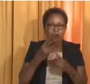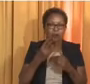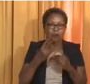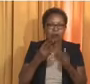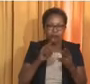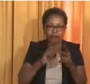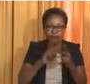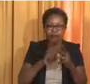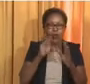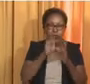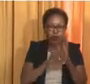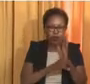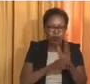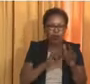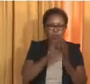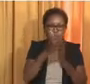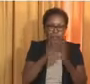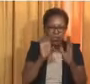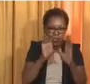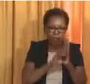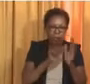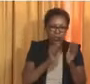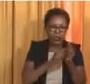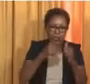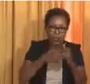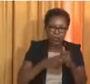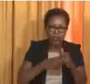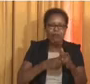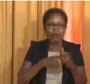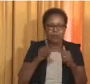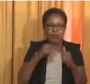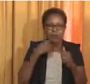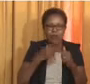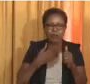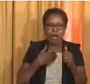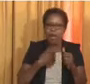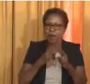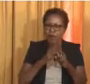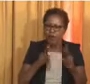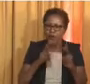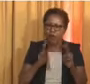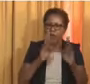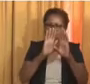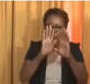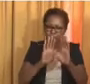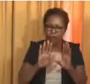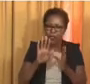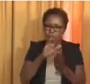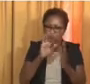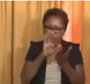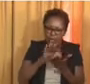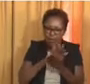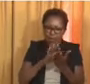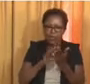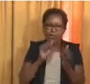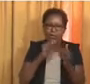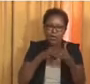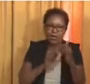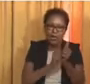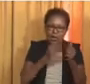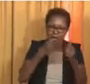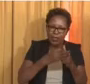provided in Chapter 16, there are certain fundamental features in the 18 chapters of the